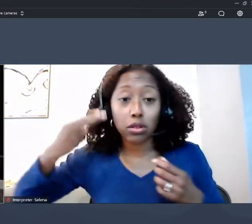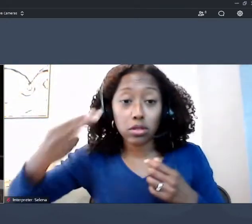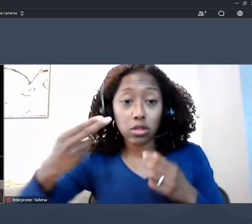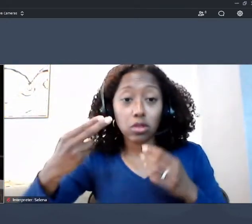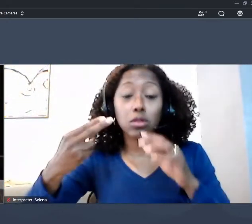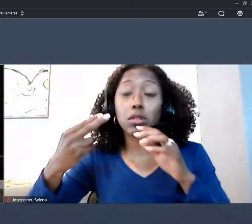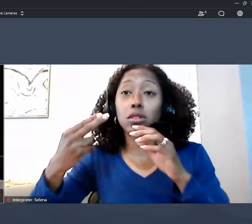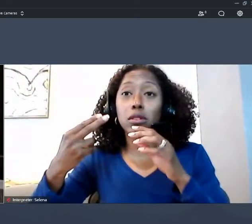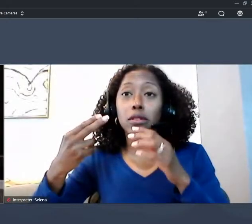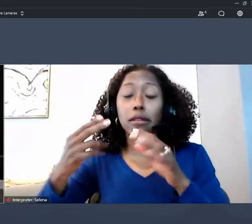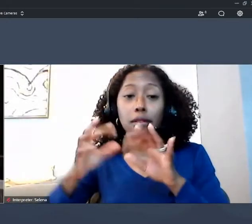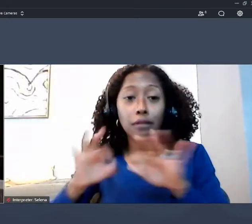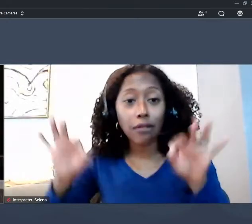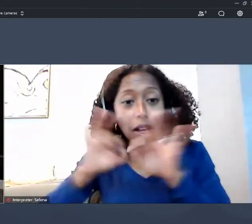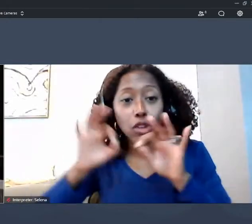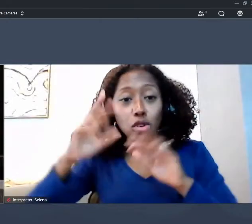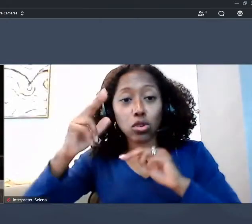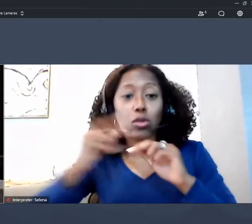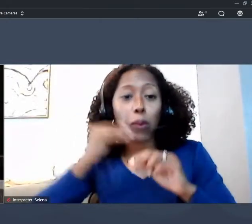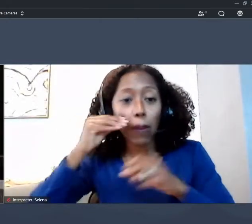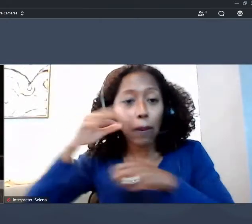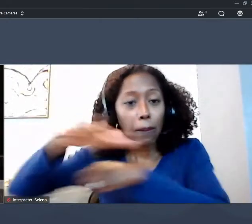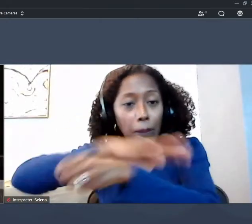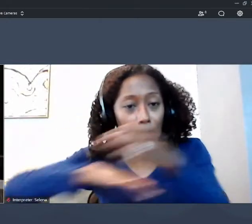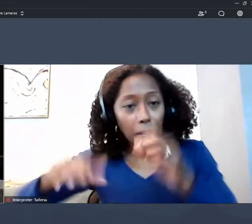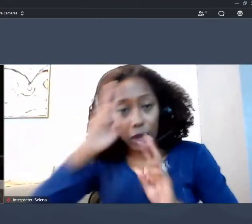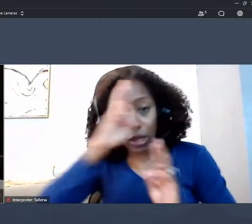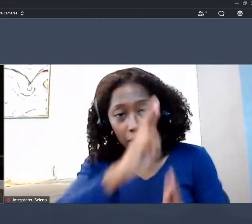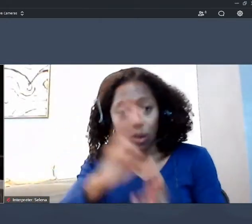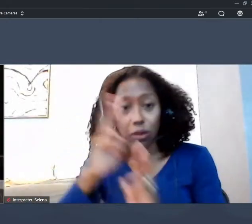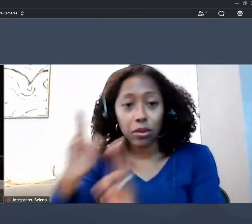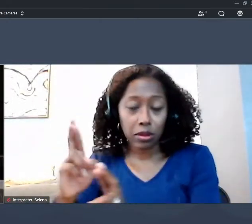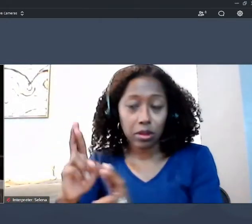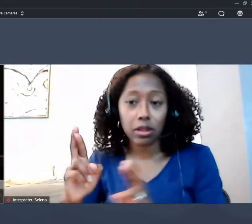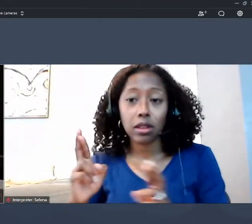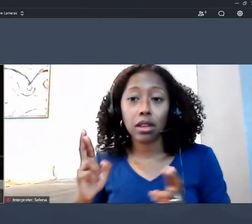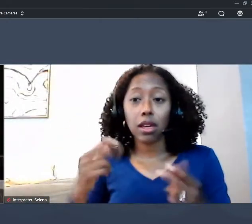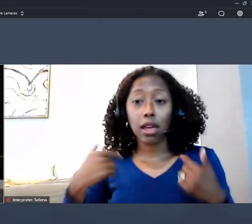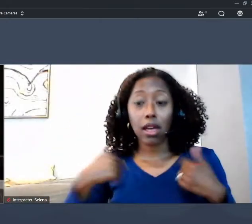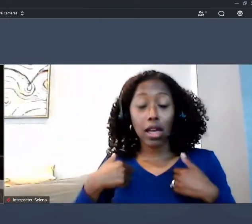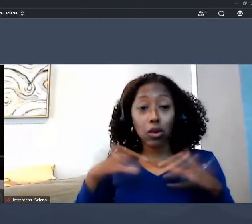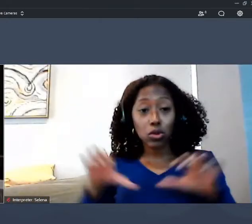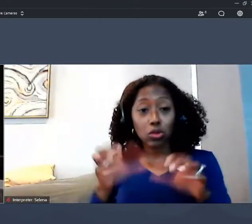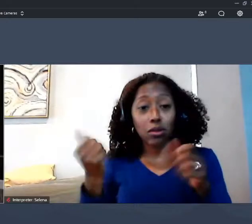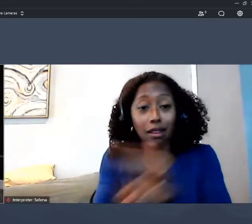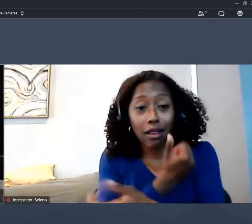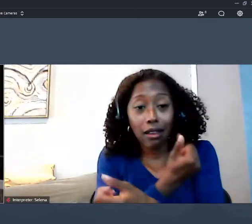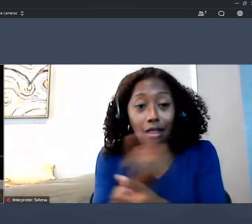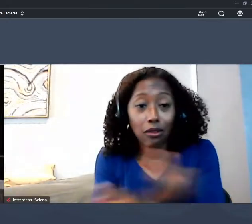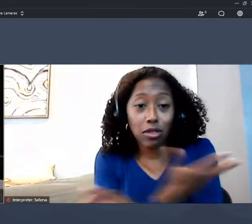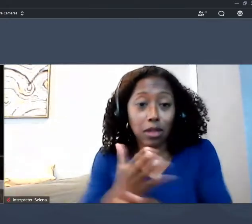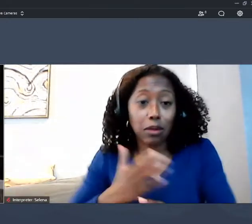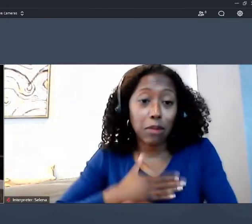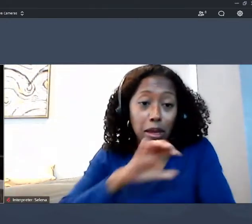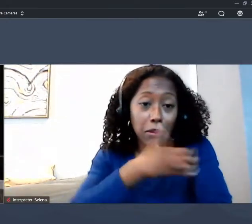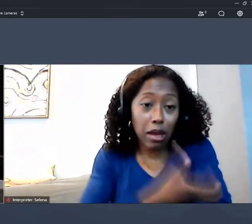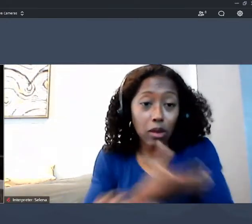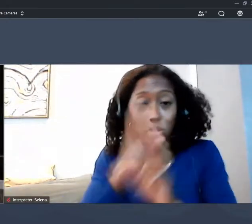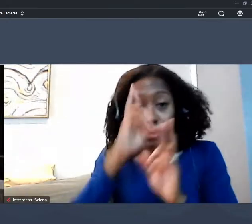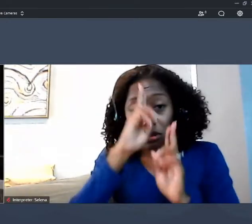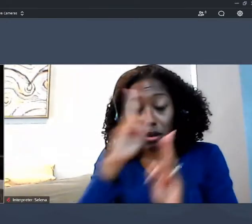neighborhoods, and I completely respect that. And I would do everything in my power to honor that if that is